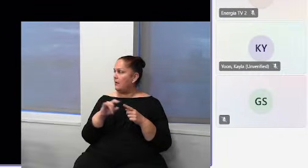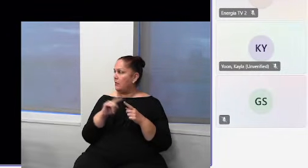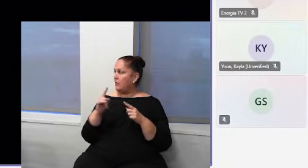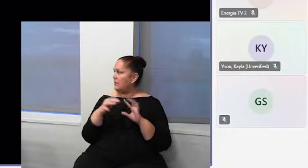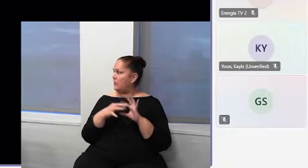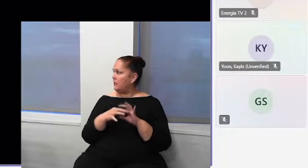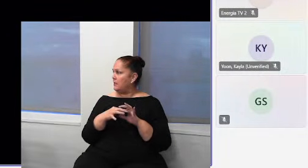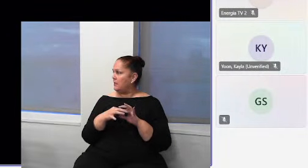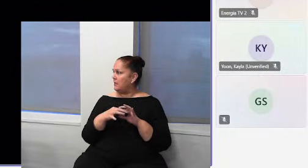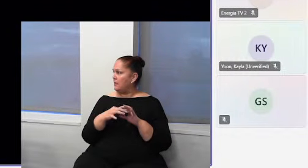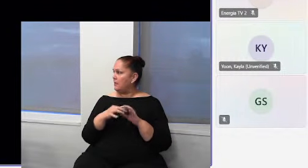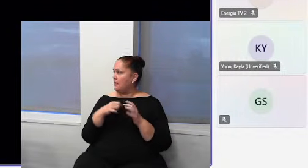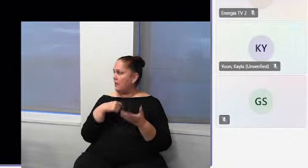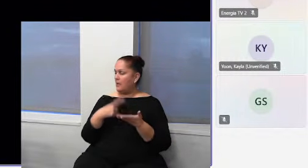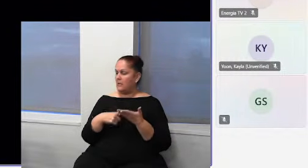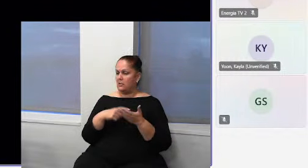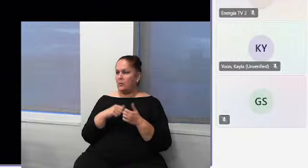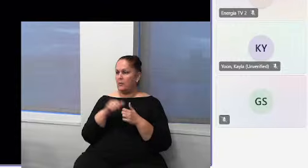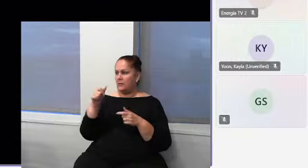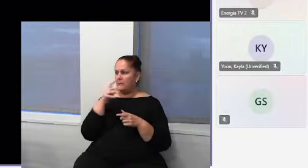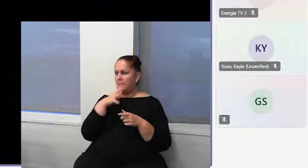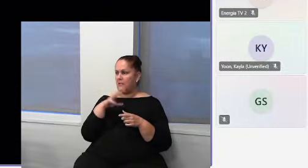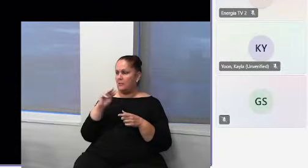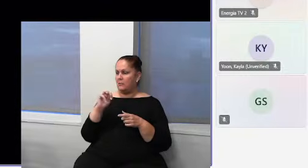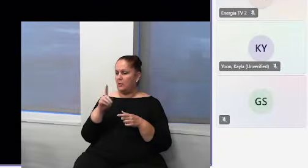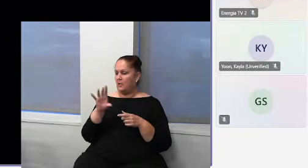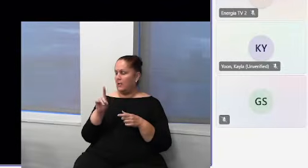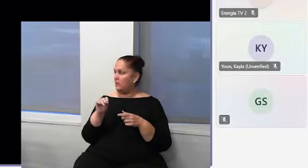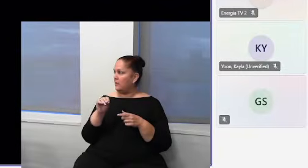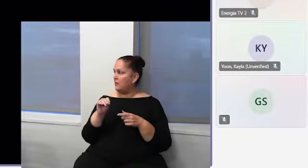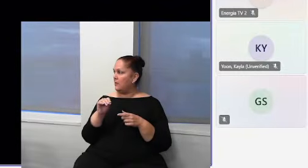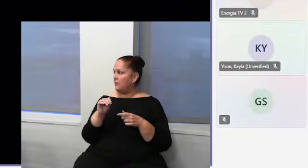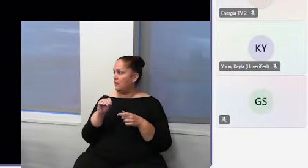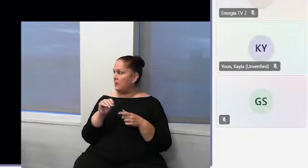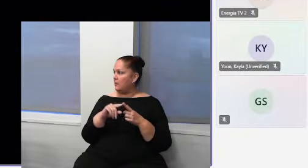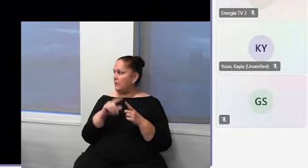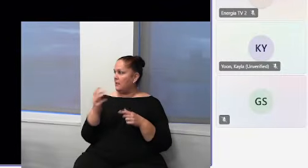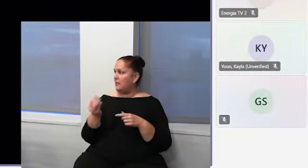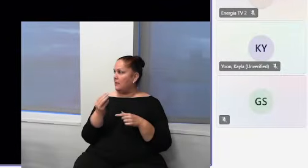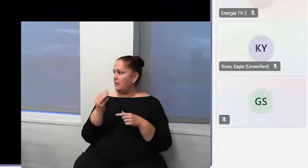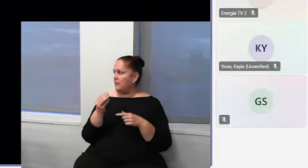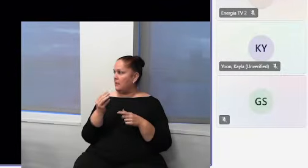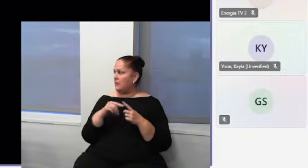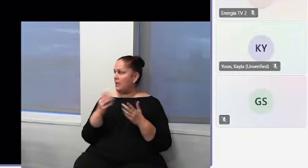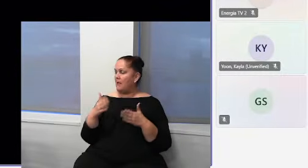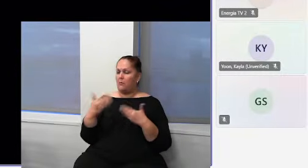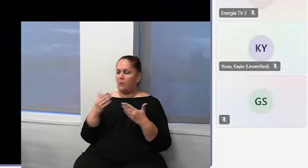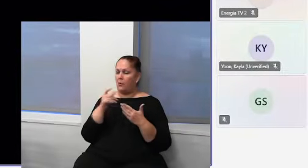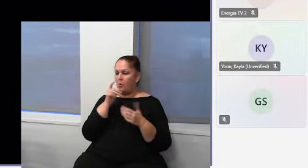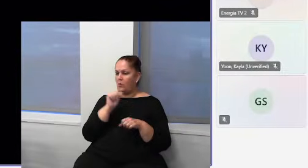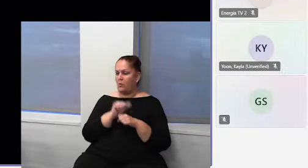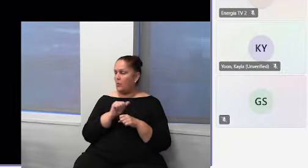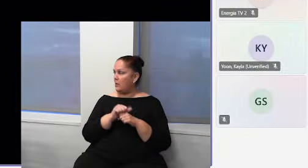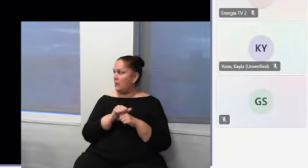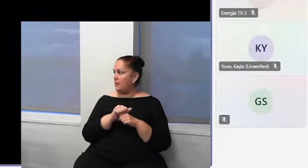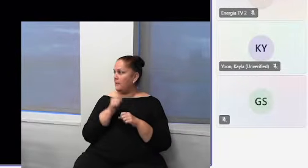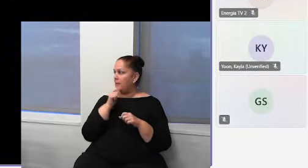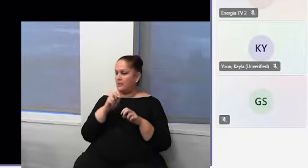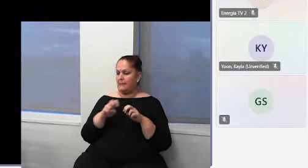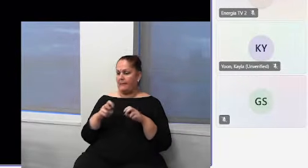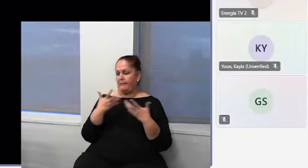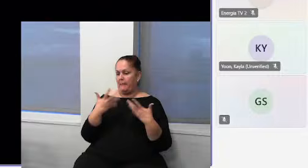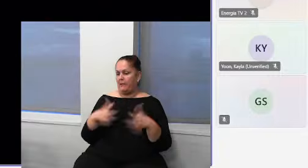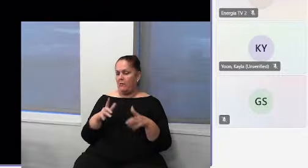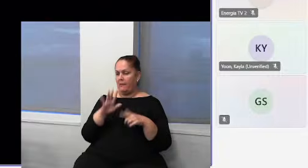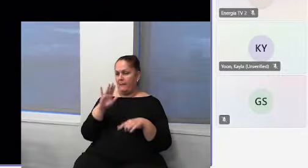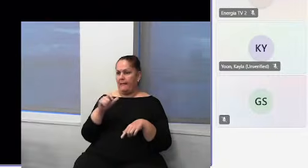ROI to which they related. I discussed with Ms. Mercado, the Monday they had proposed would not work because the